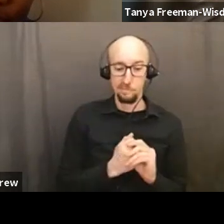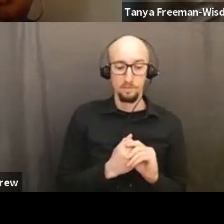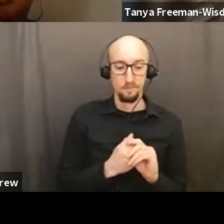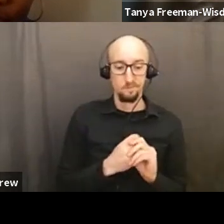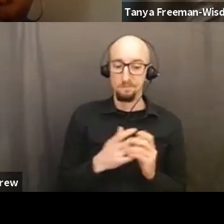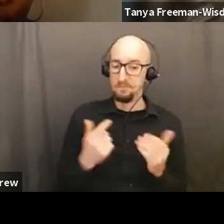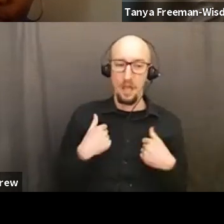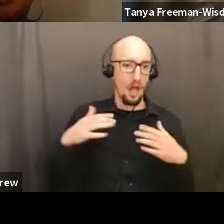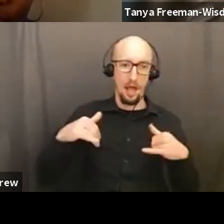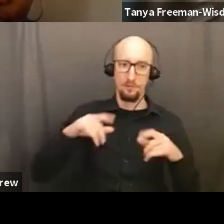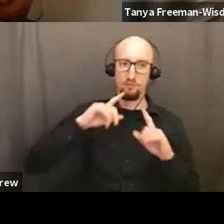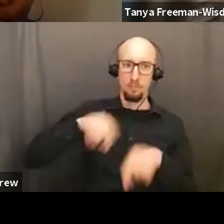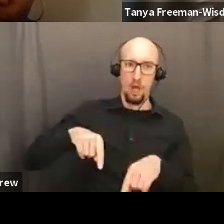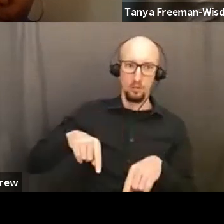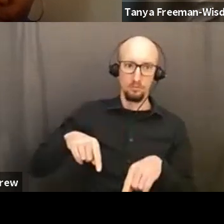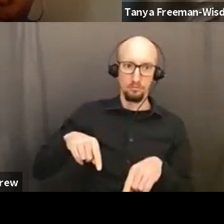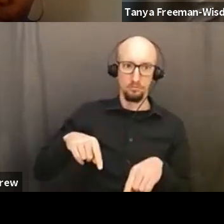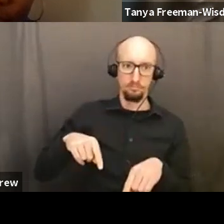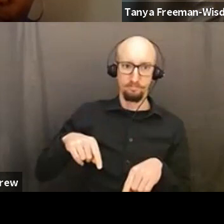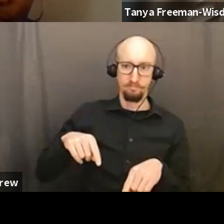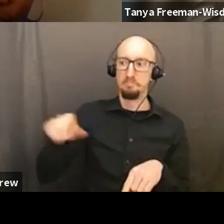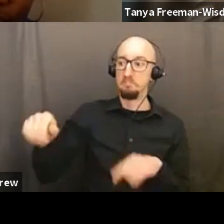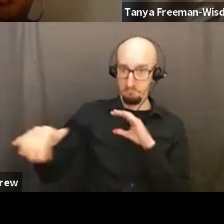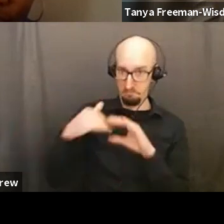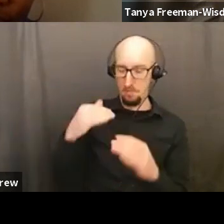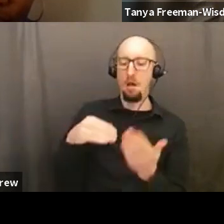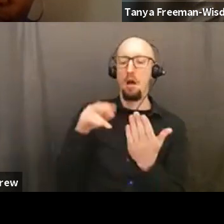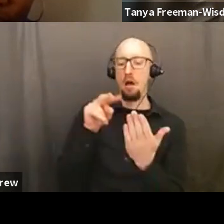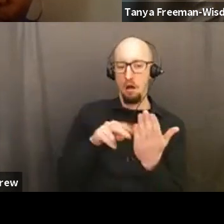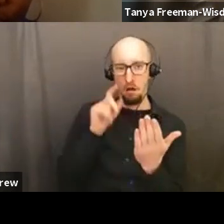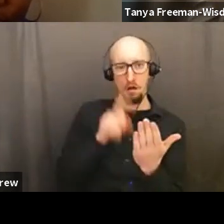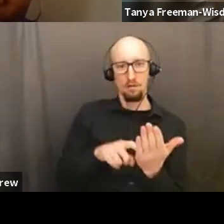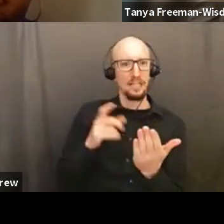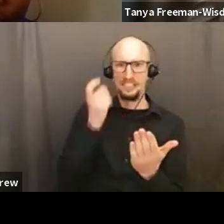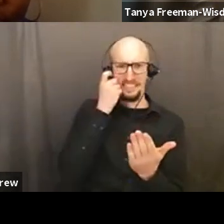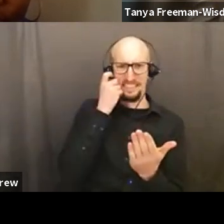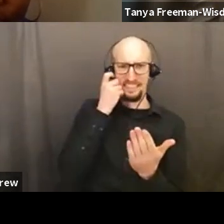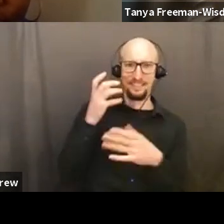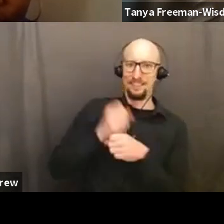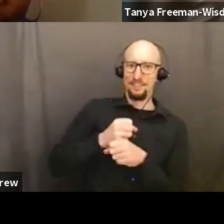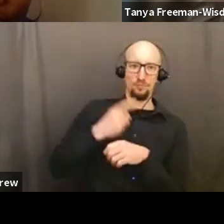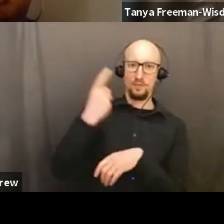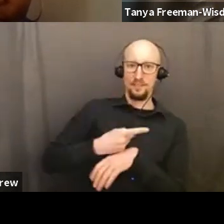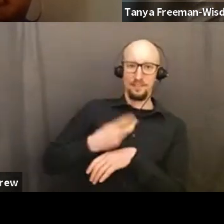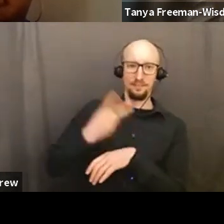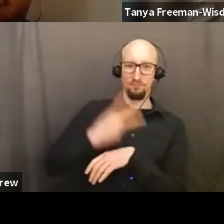I have not yet responded because I just received it a day or so